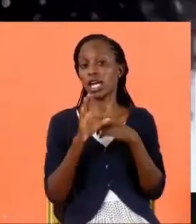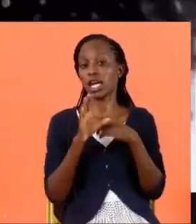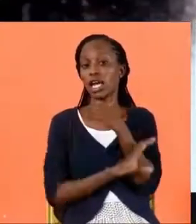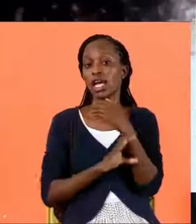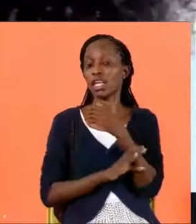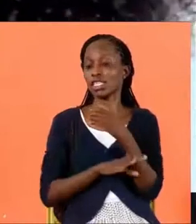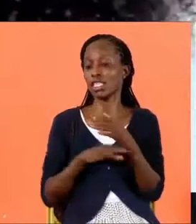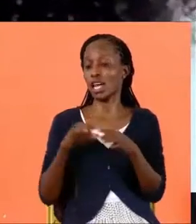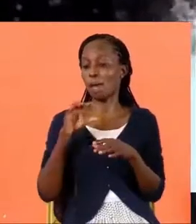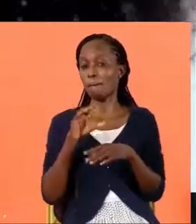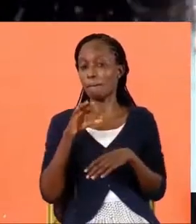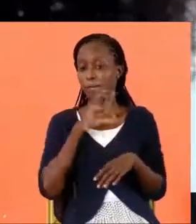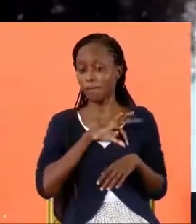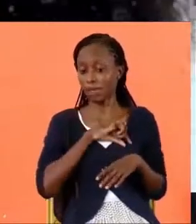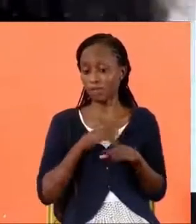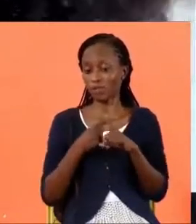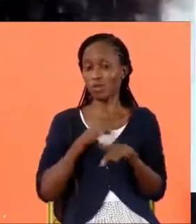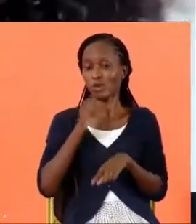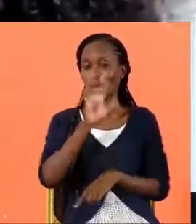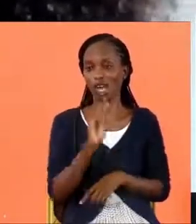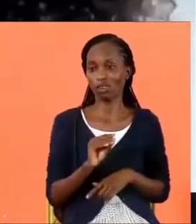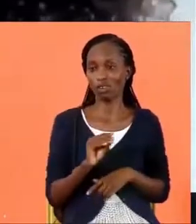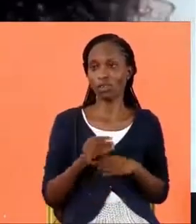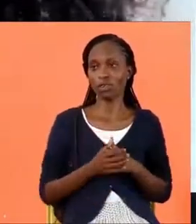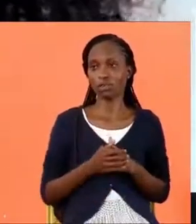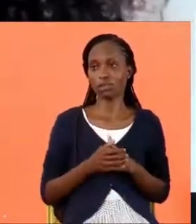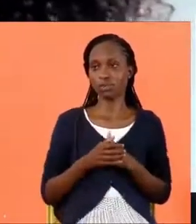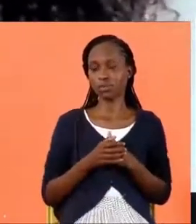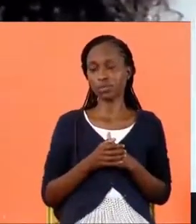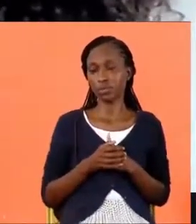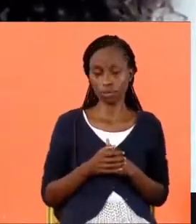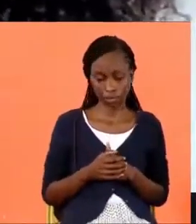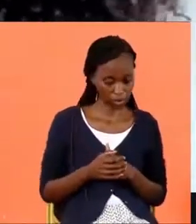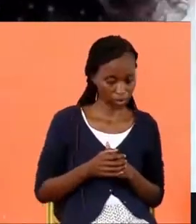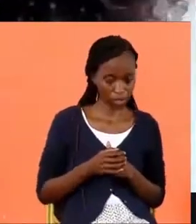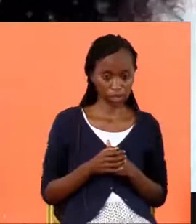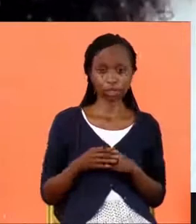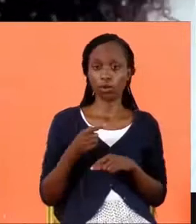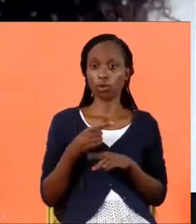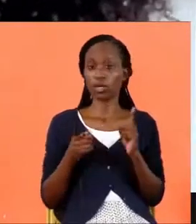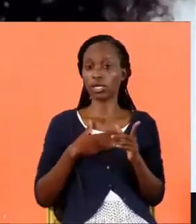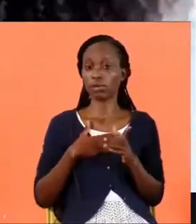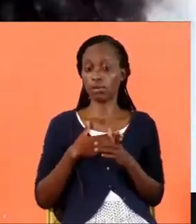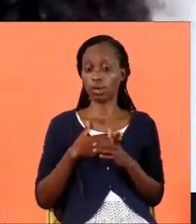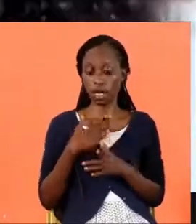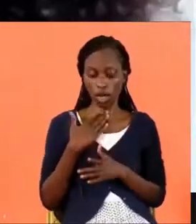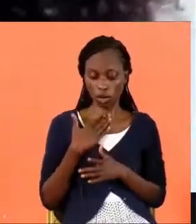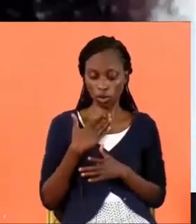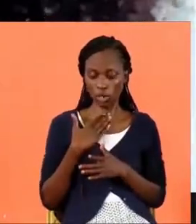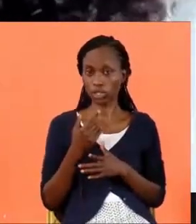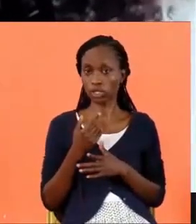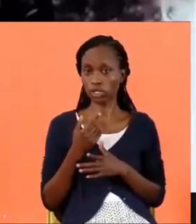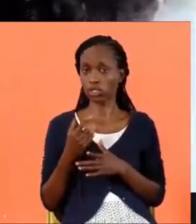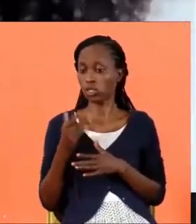from the resources that are within this continent. So I know that I don't have a lot of time, but what I really want to, sort of conclude